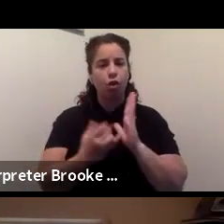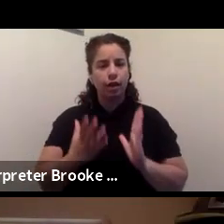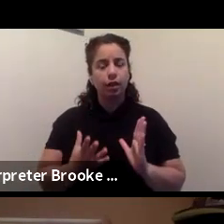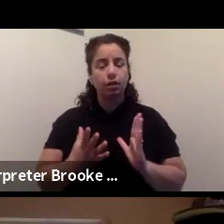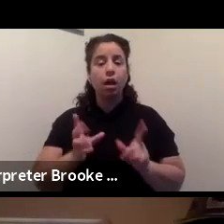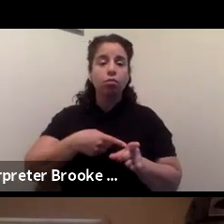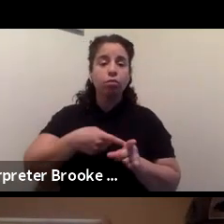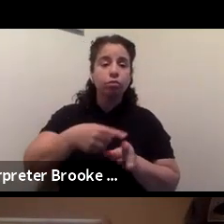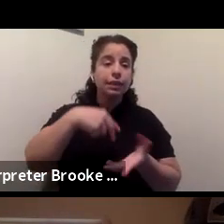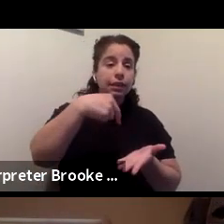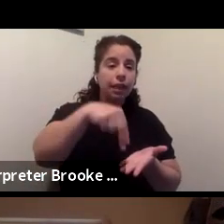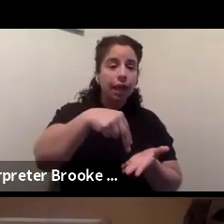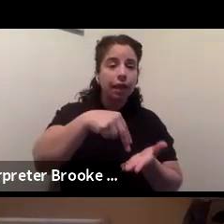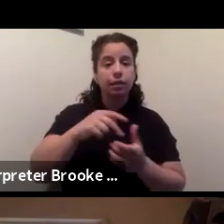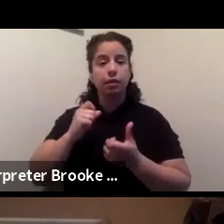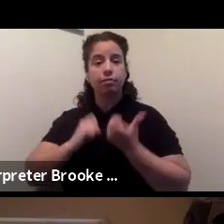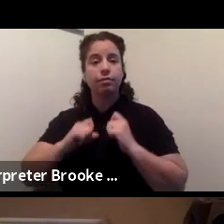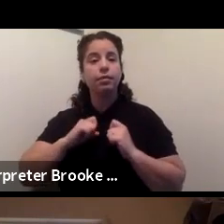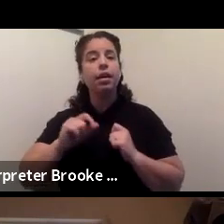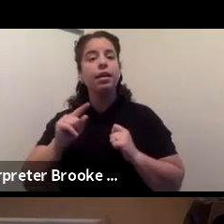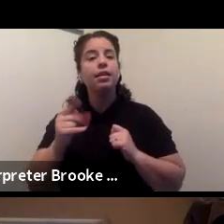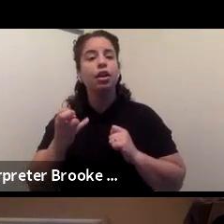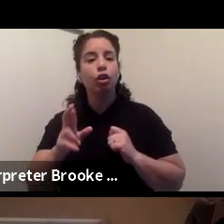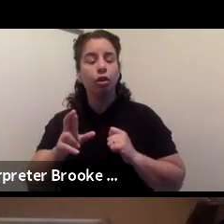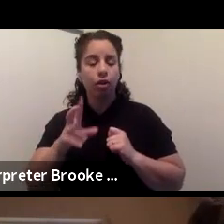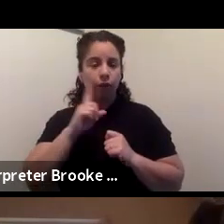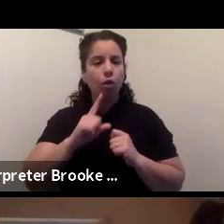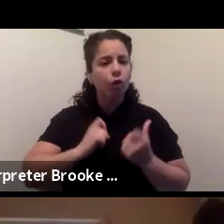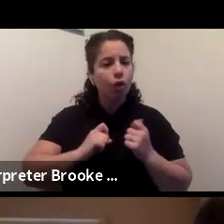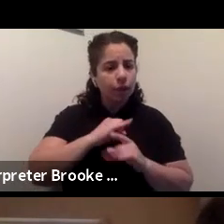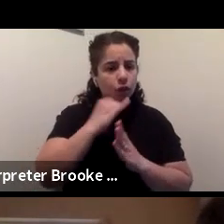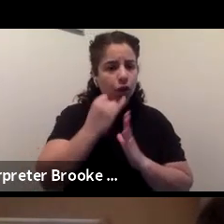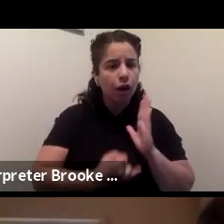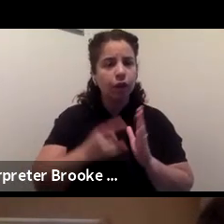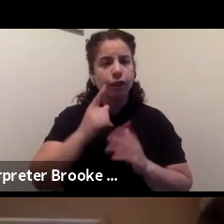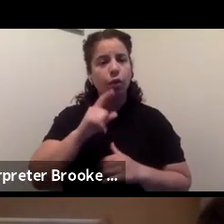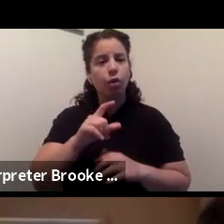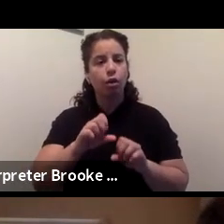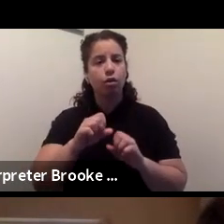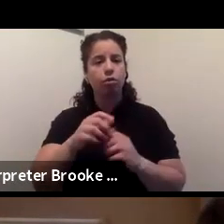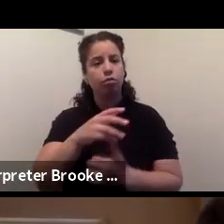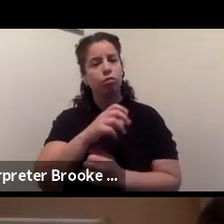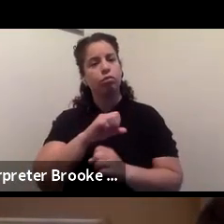theater, and performance art, social practice.